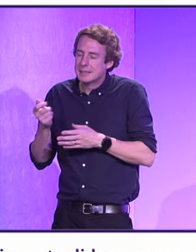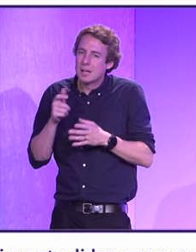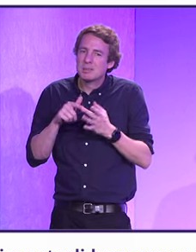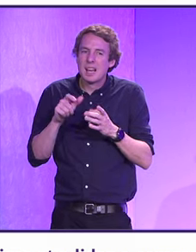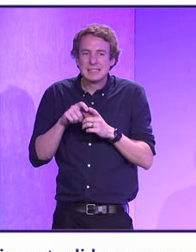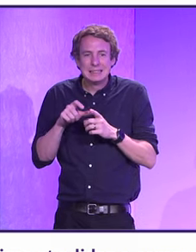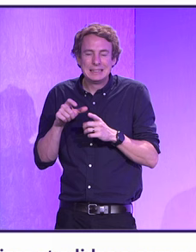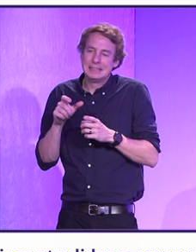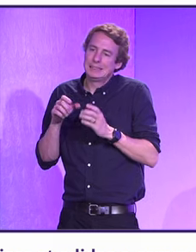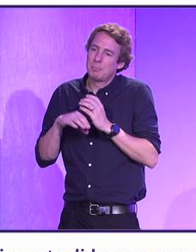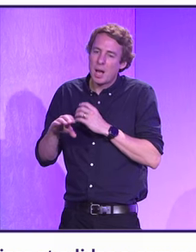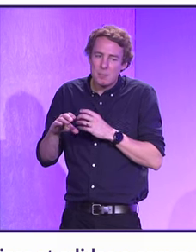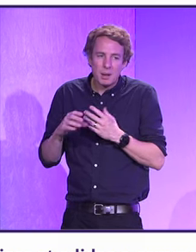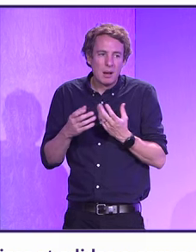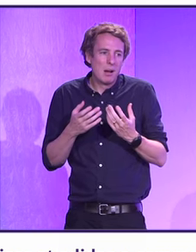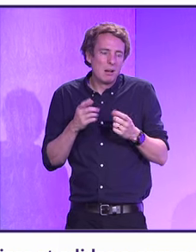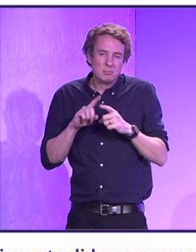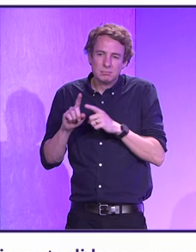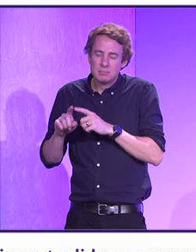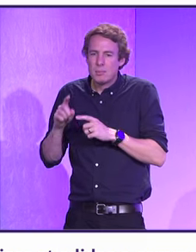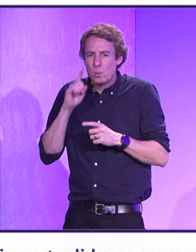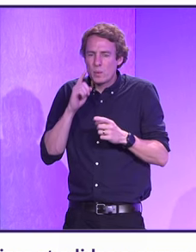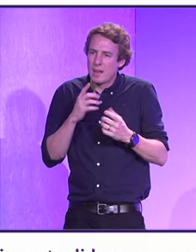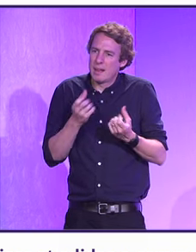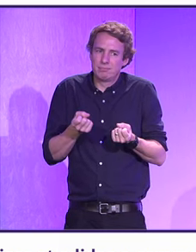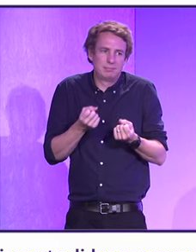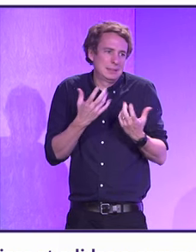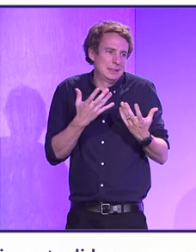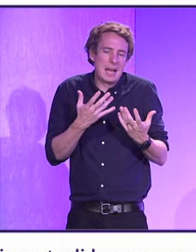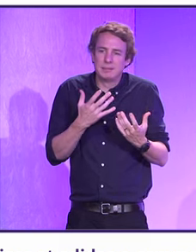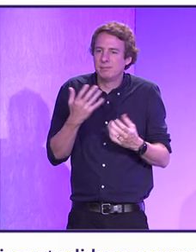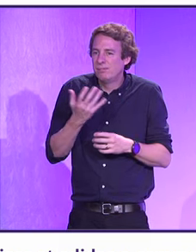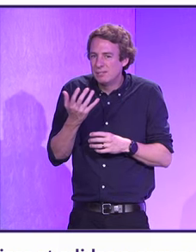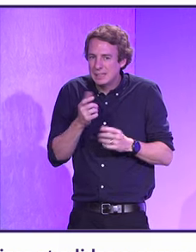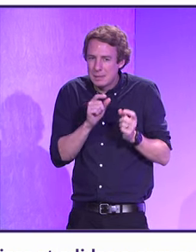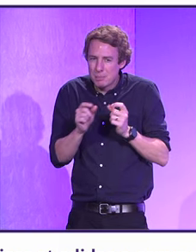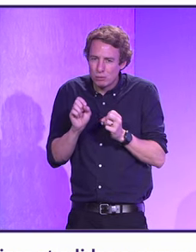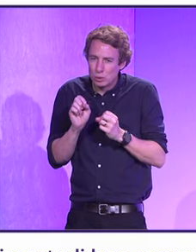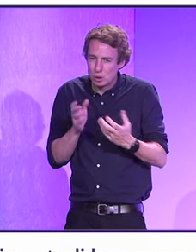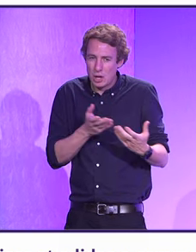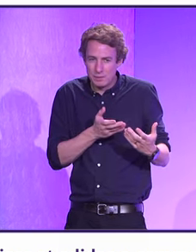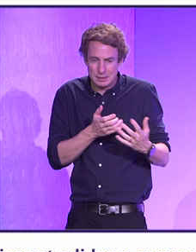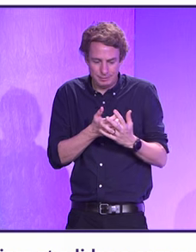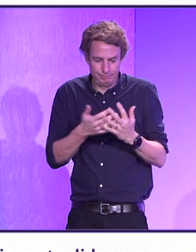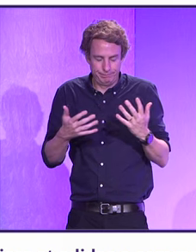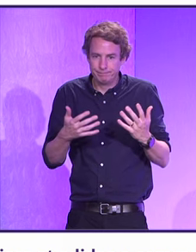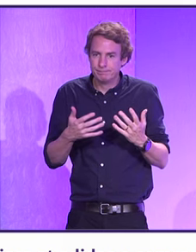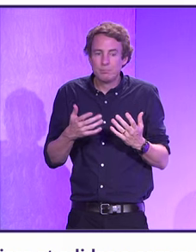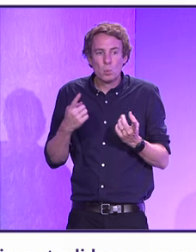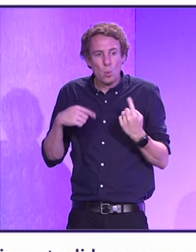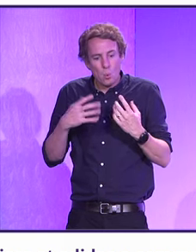few CI/CD pipelines. But then with, imagine like you have 10 to 15 teams now, 10 to 15 microservices. Everybody